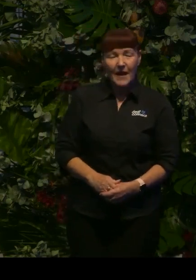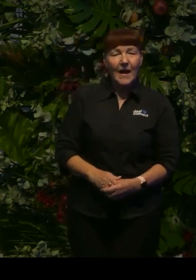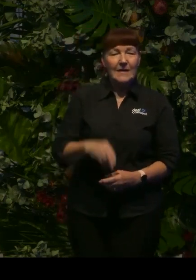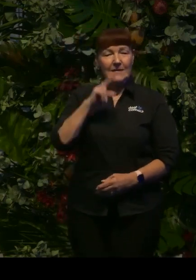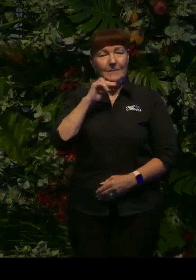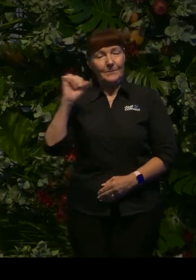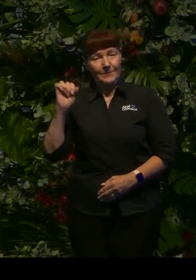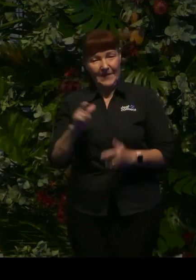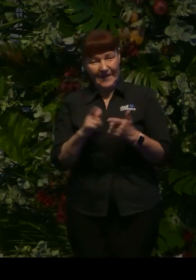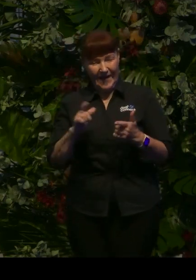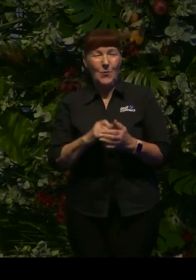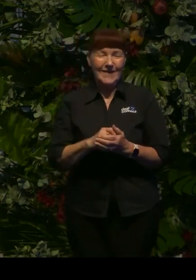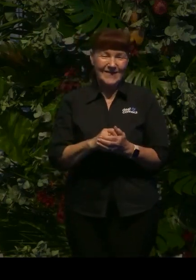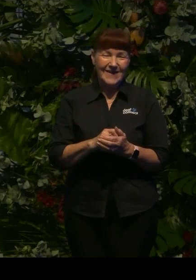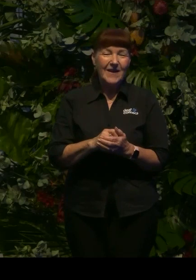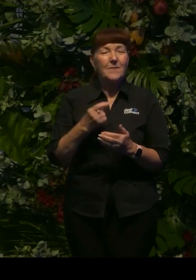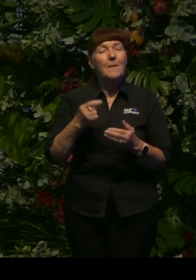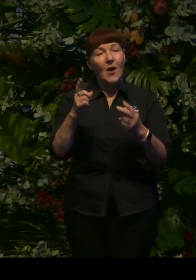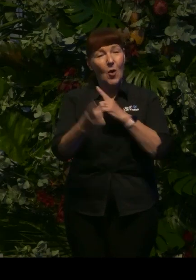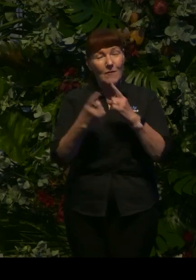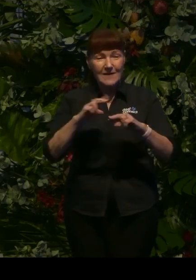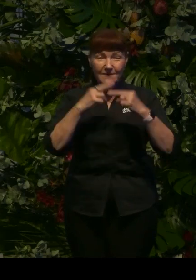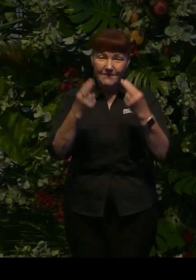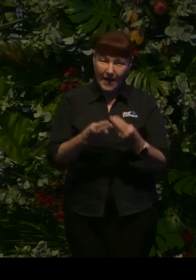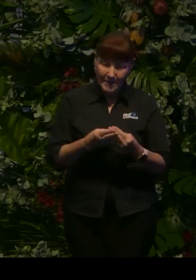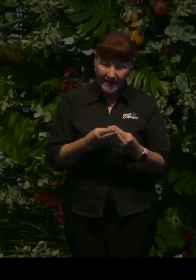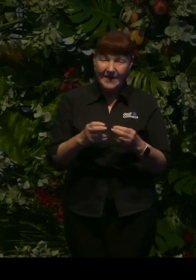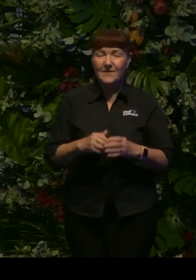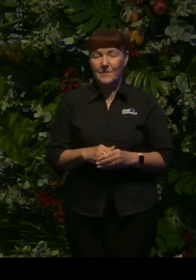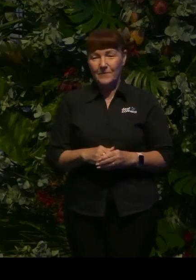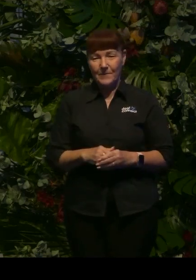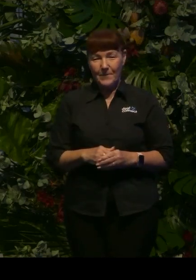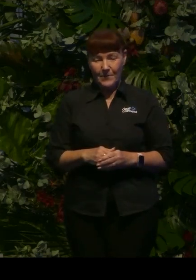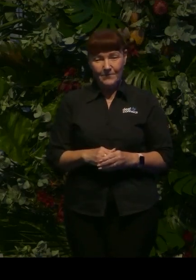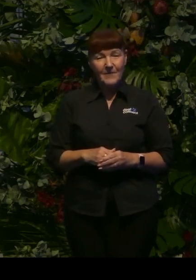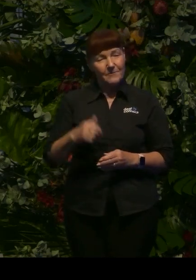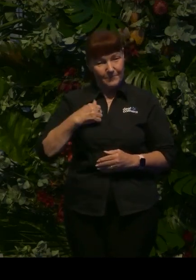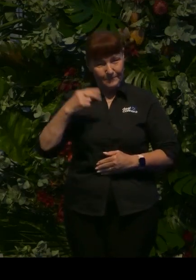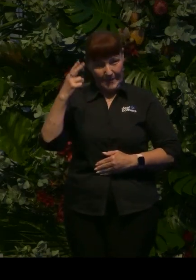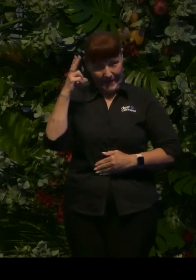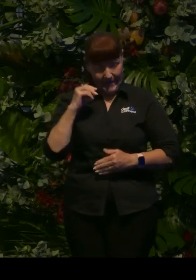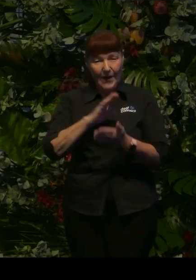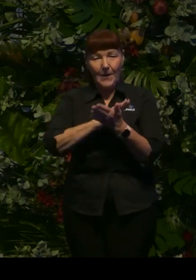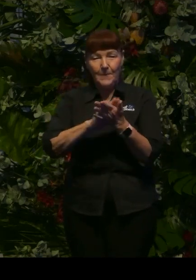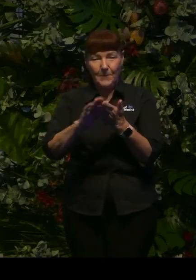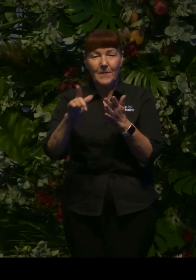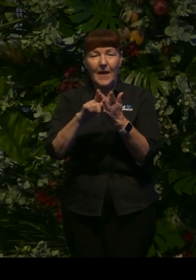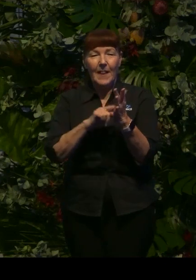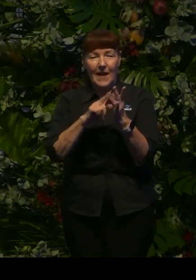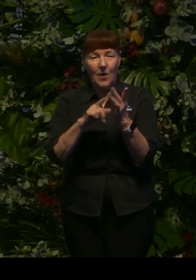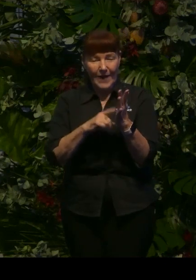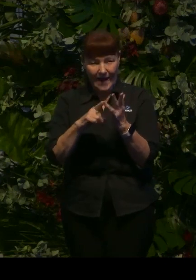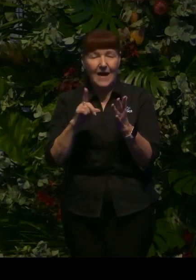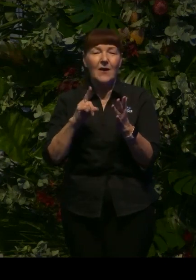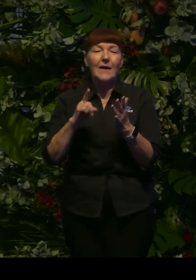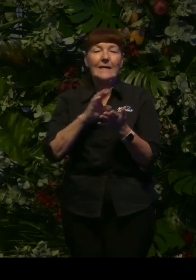afternoon, my conference family. Mis hermanos y hermanas. I am Hilario Benzon. My pronouns are él, she, he,